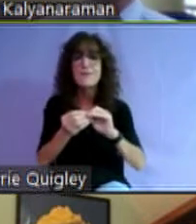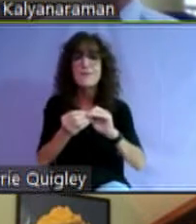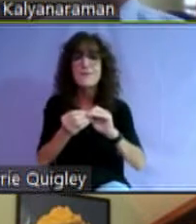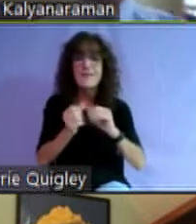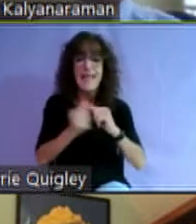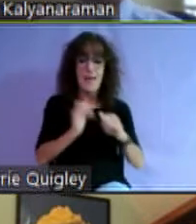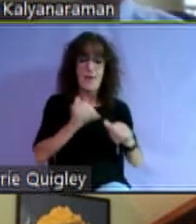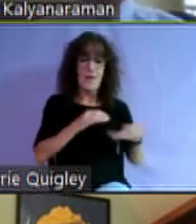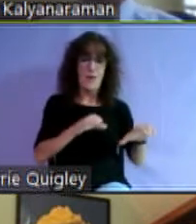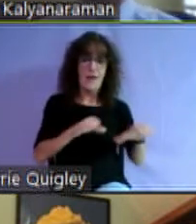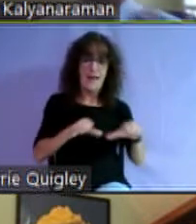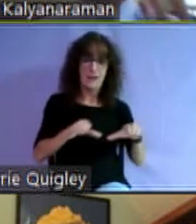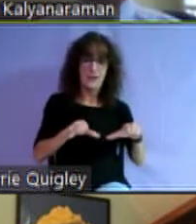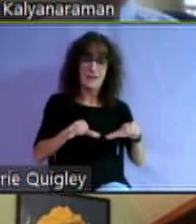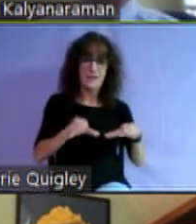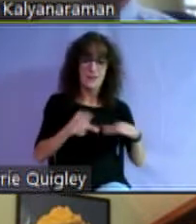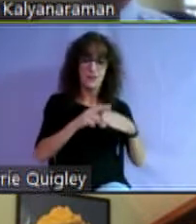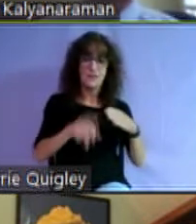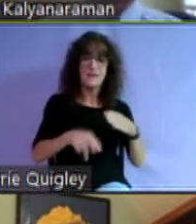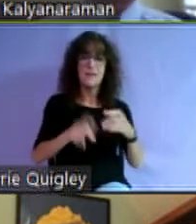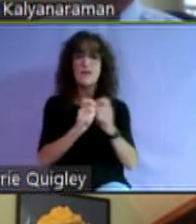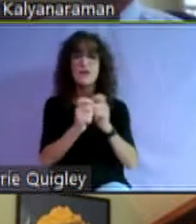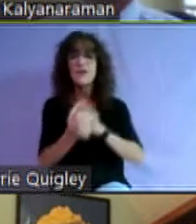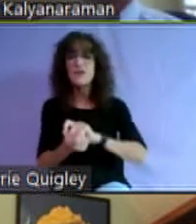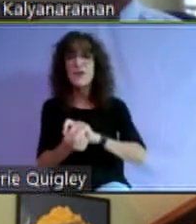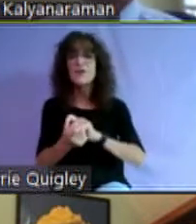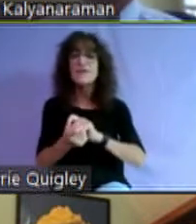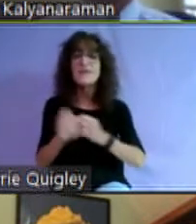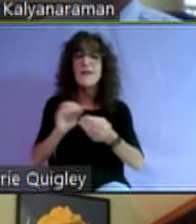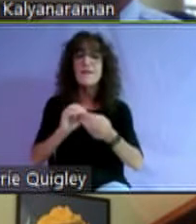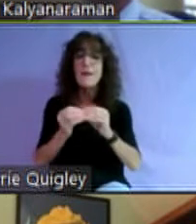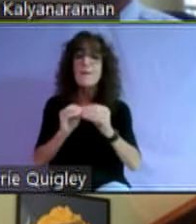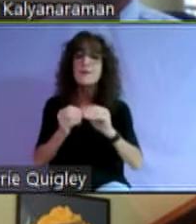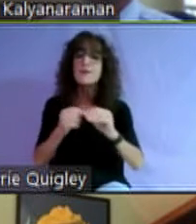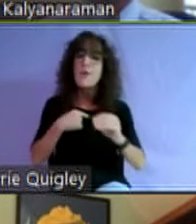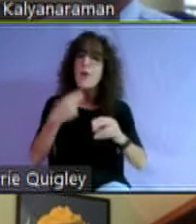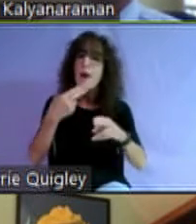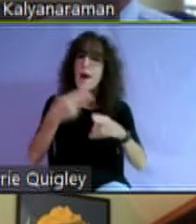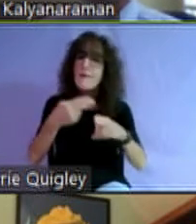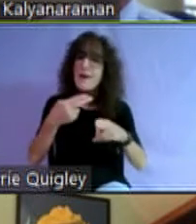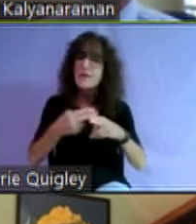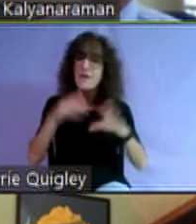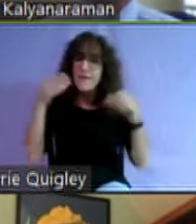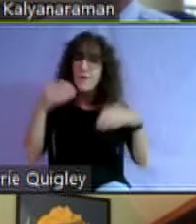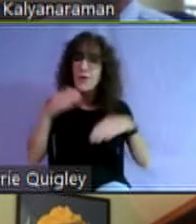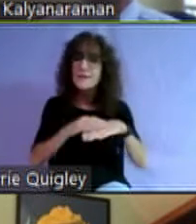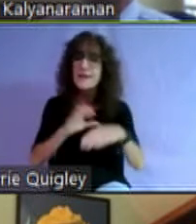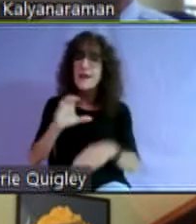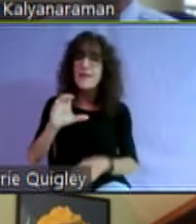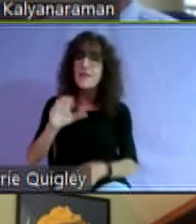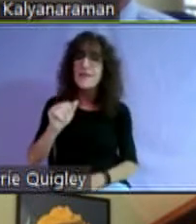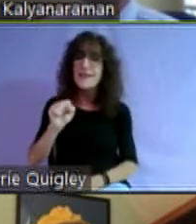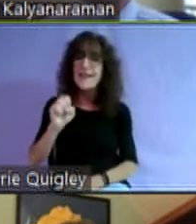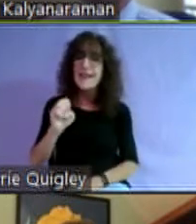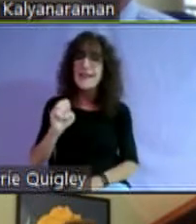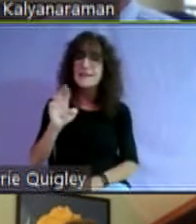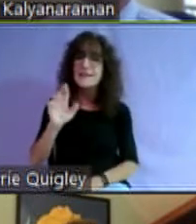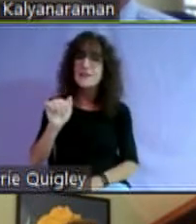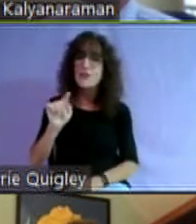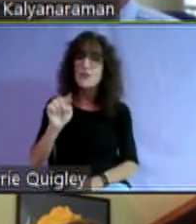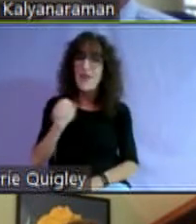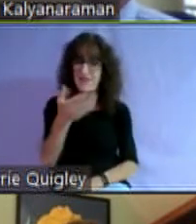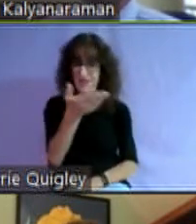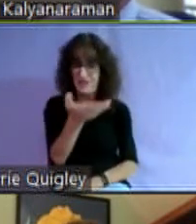actions lead to changes in the data that we can see. So I mentioned that we're really focused on the case rate, and what you're seeing here is